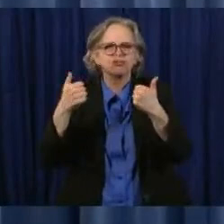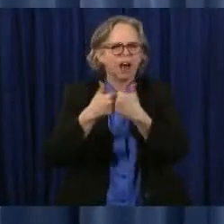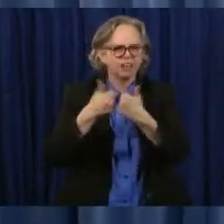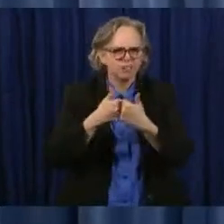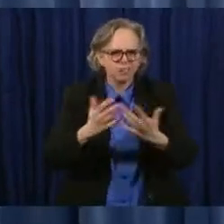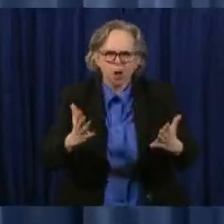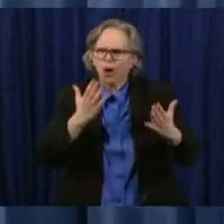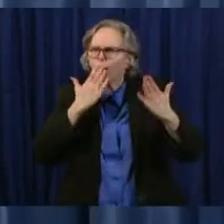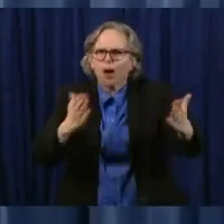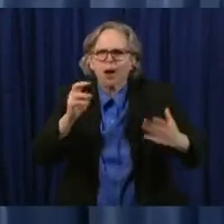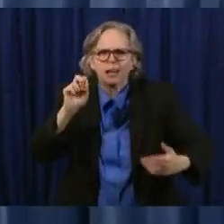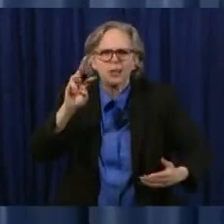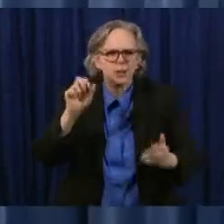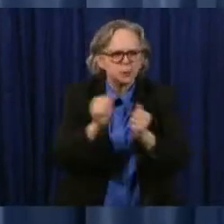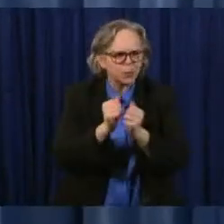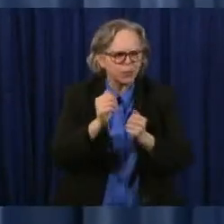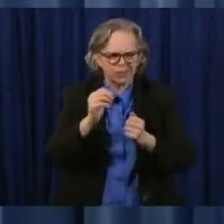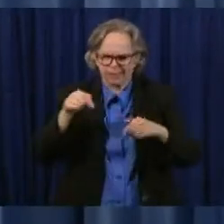Resources.